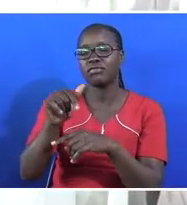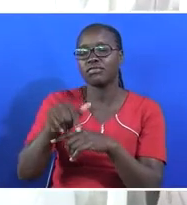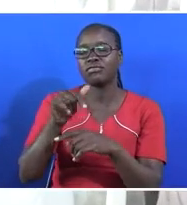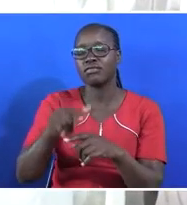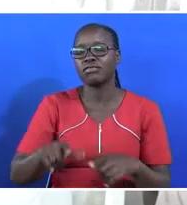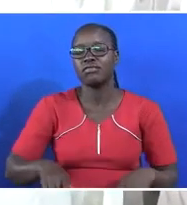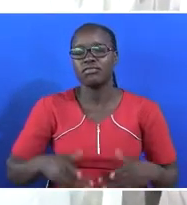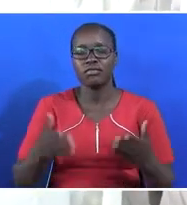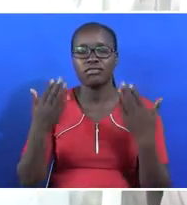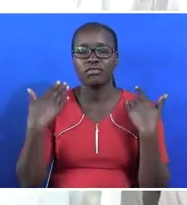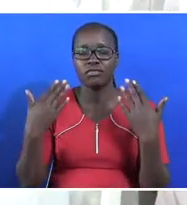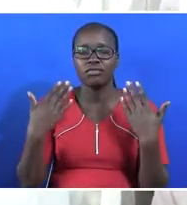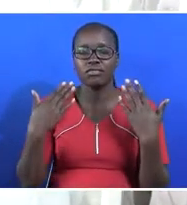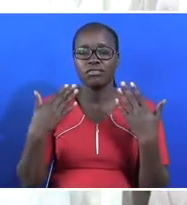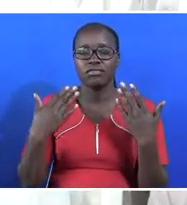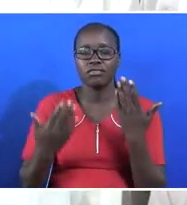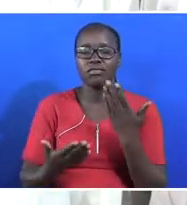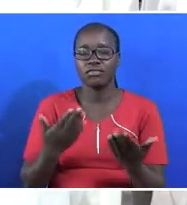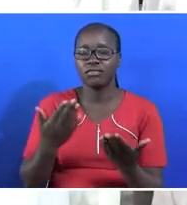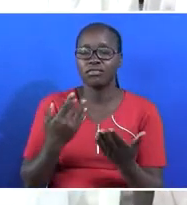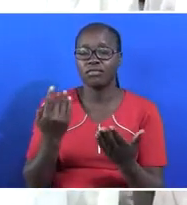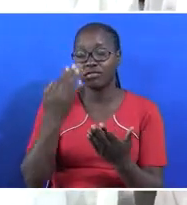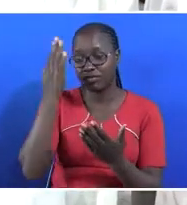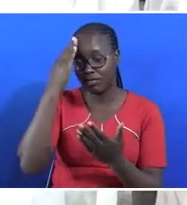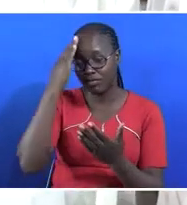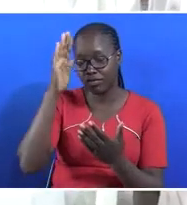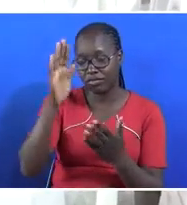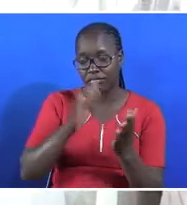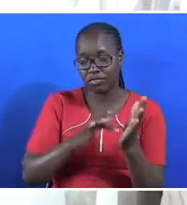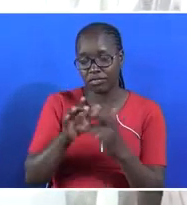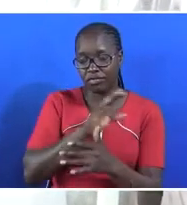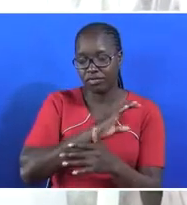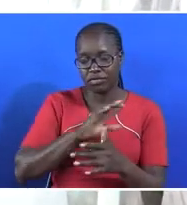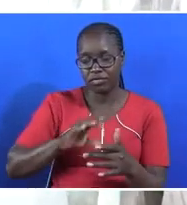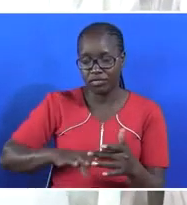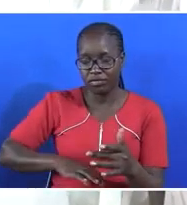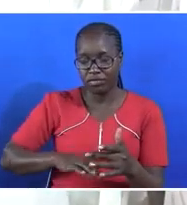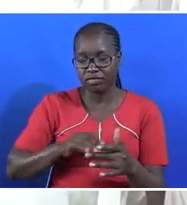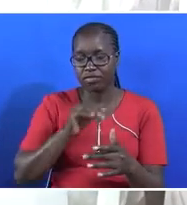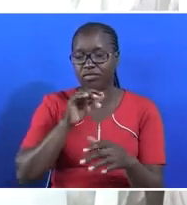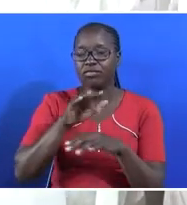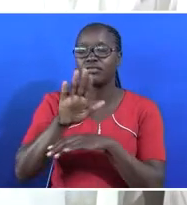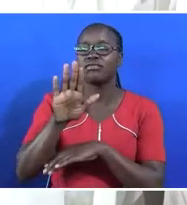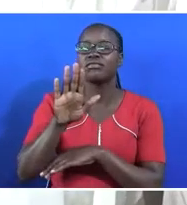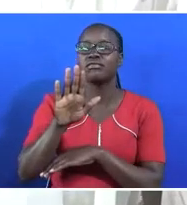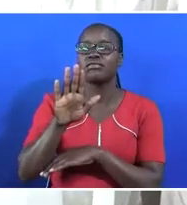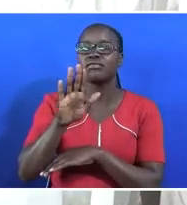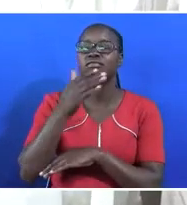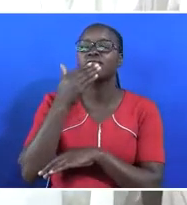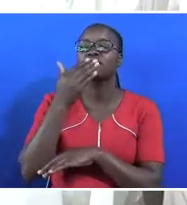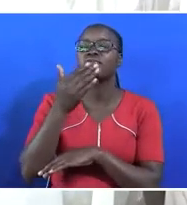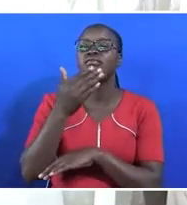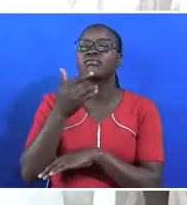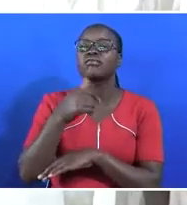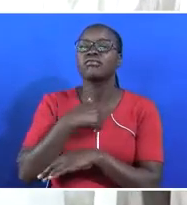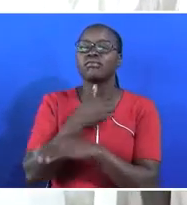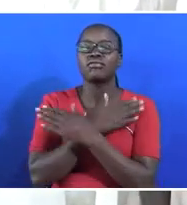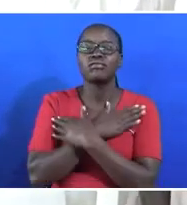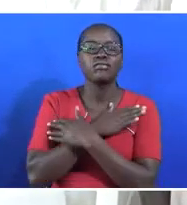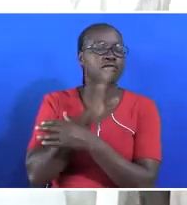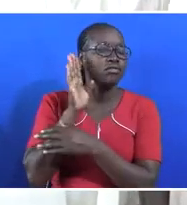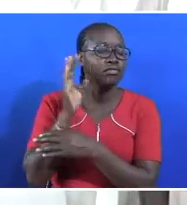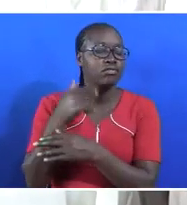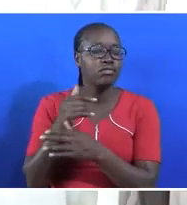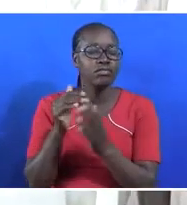life eternal, that we may only know you and Jesus Christ, whom you have sent. I thank you, my friend, because I know you have heard